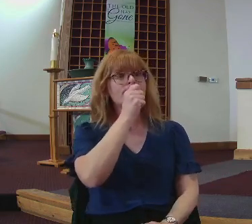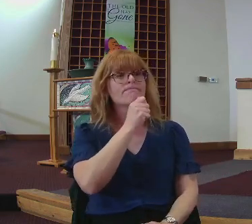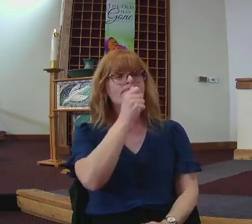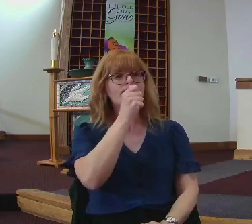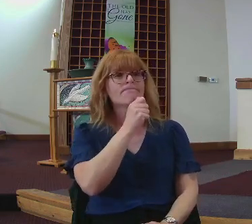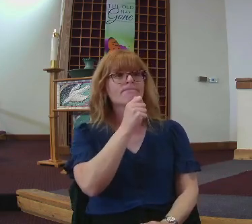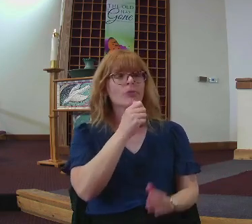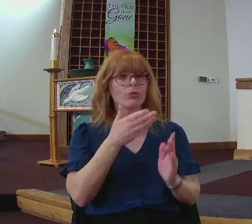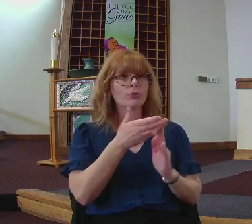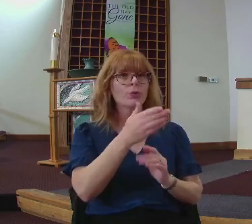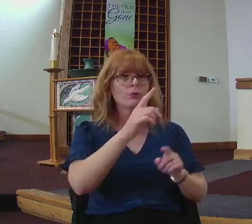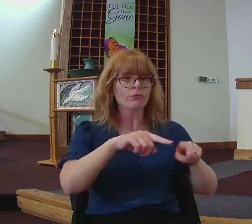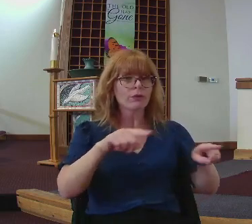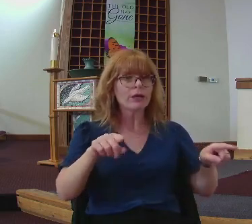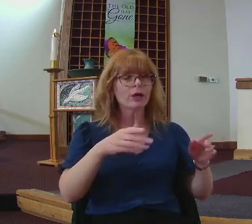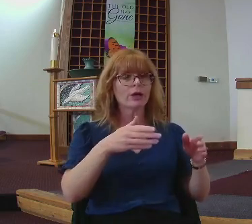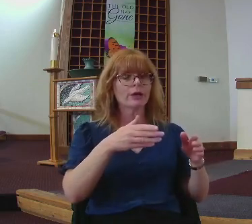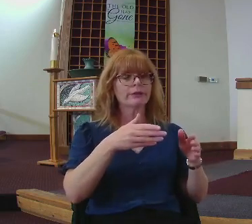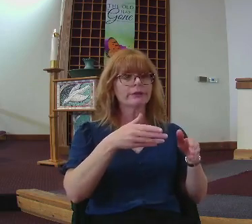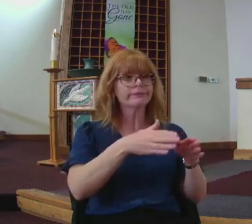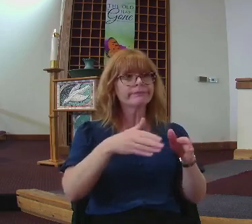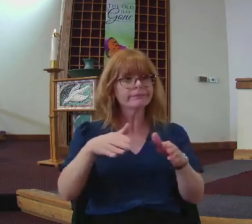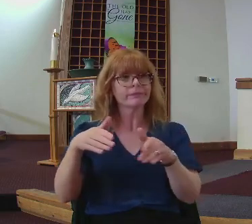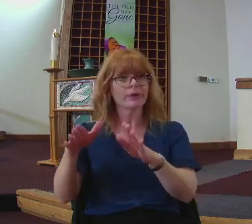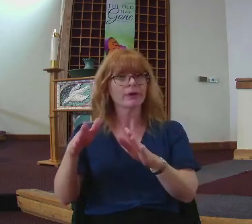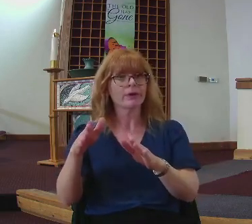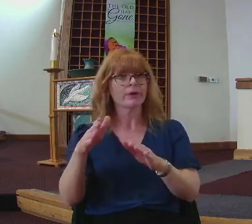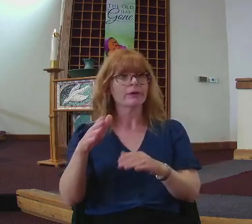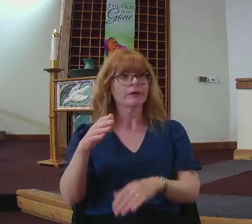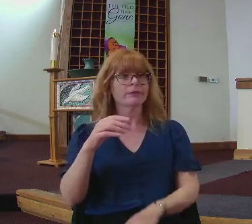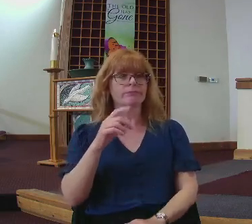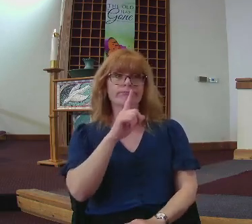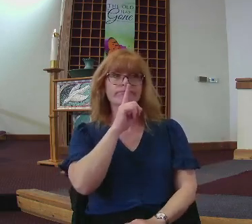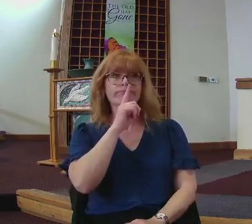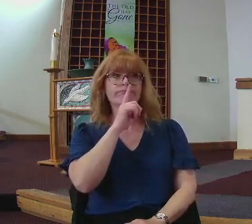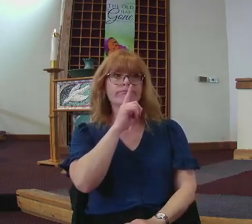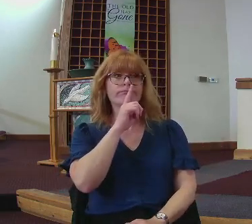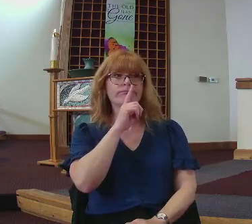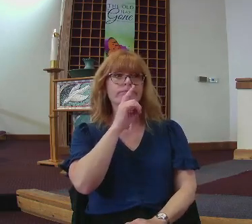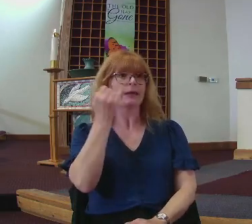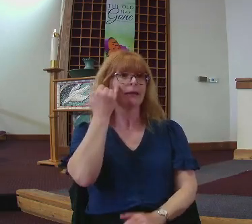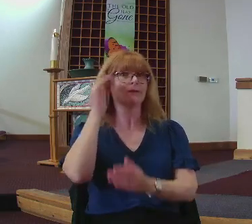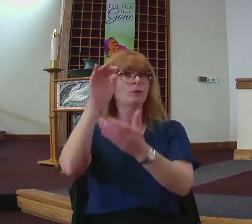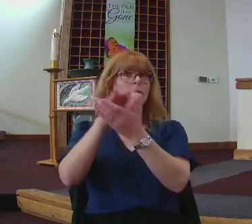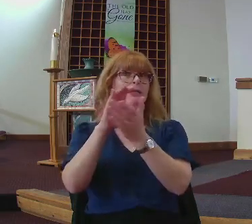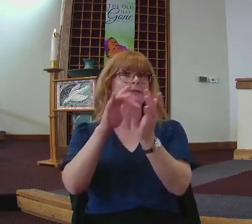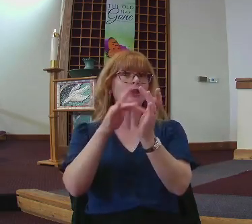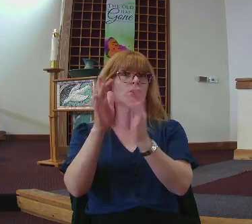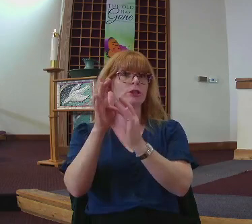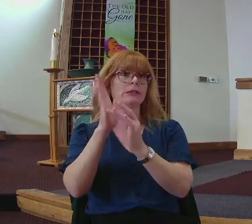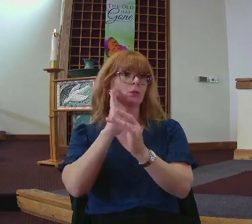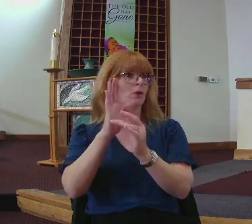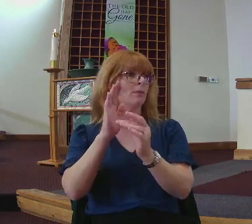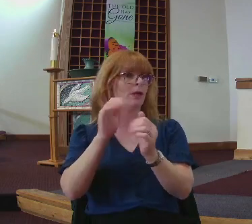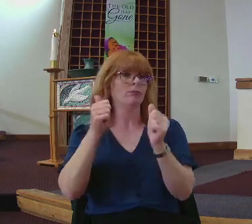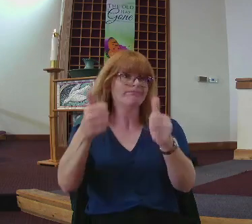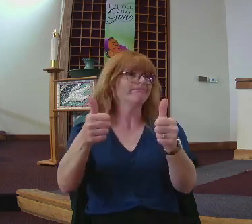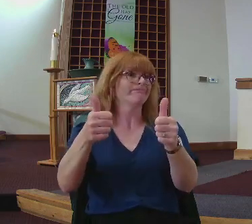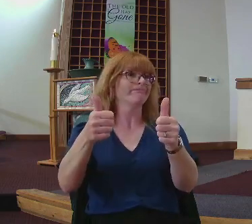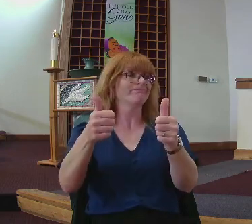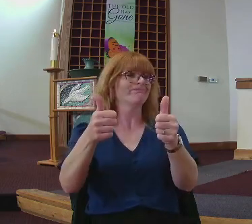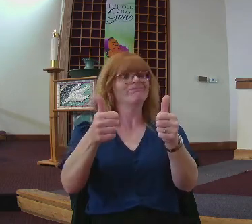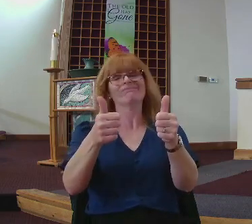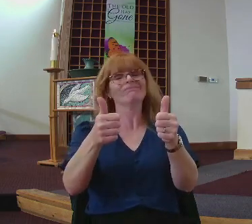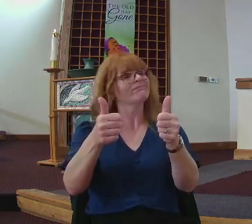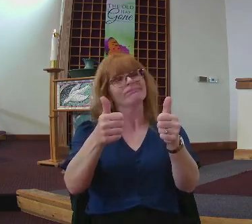trials. Peter doesn't say, if you believe in Jesus, everything's going to be okay. The reality is that we are going to